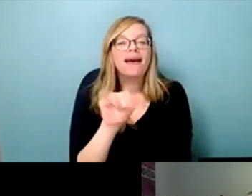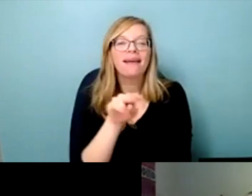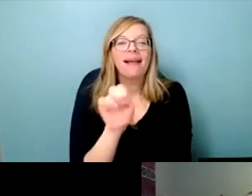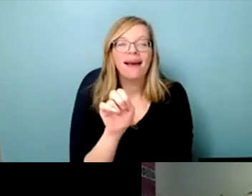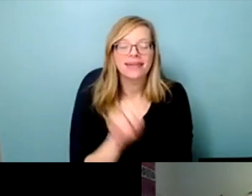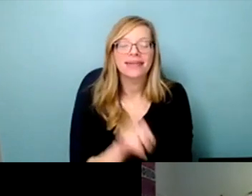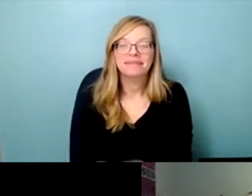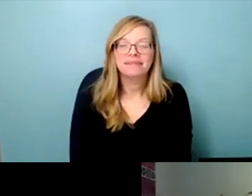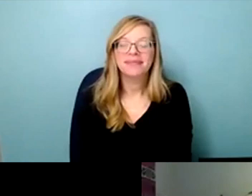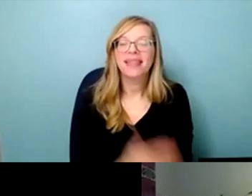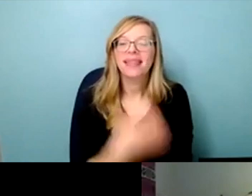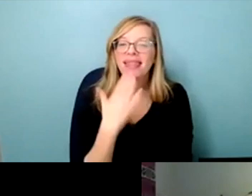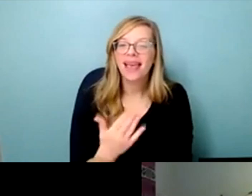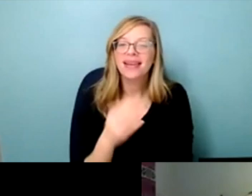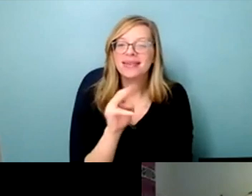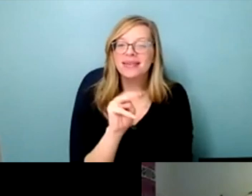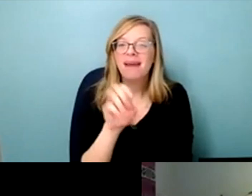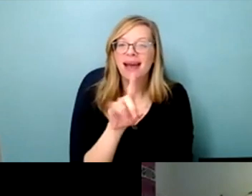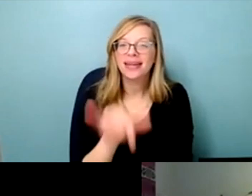So thanks, Maddie.